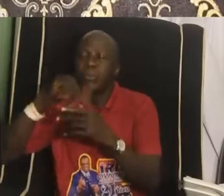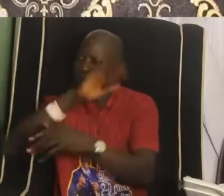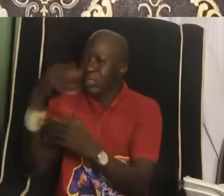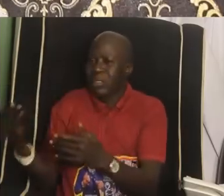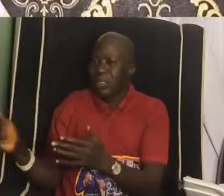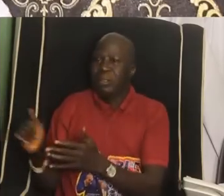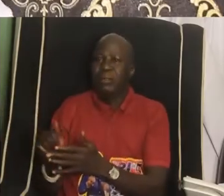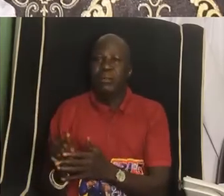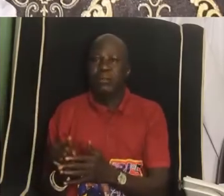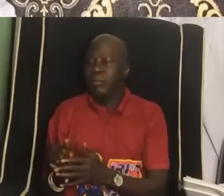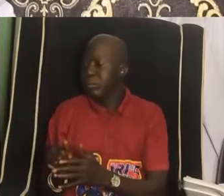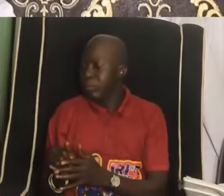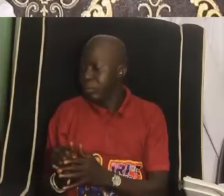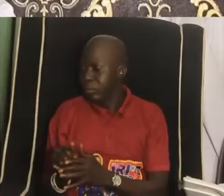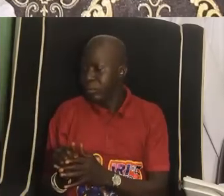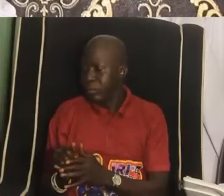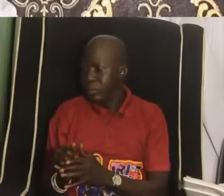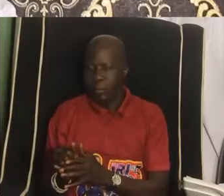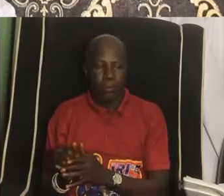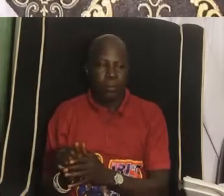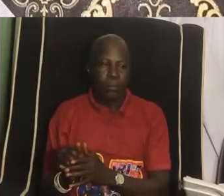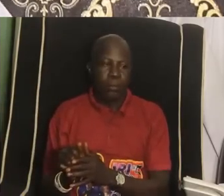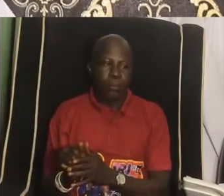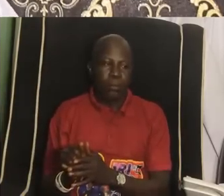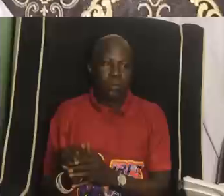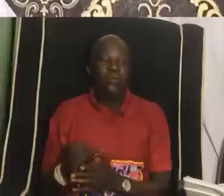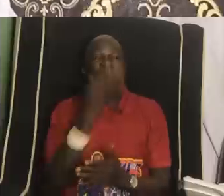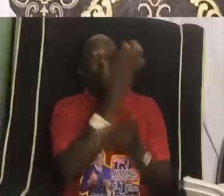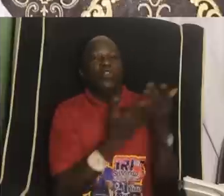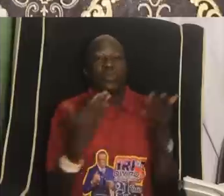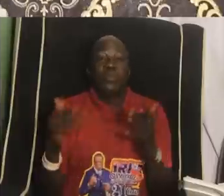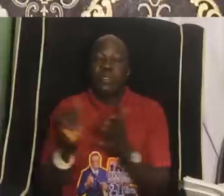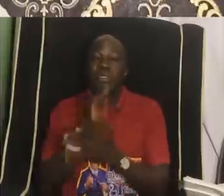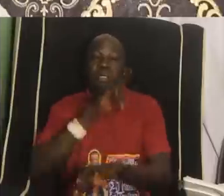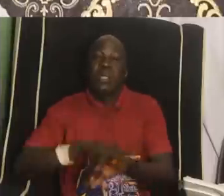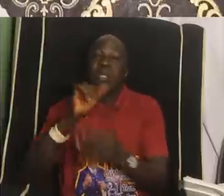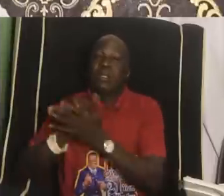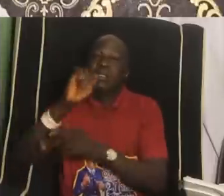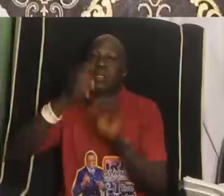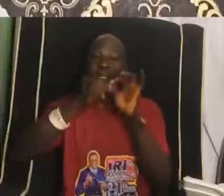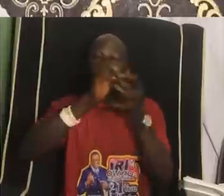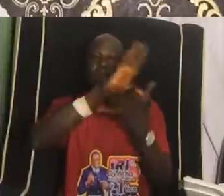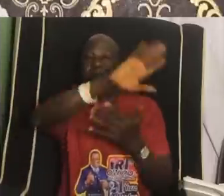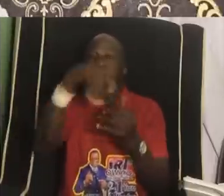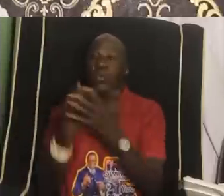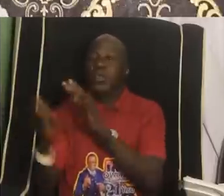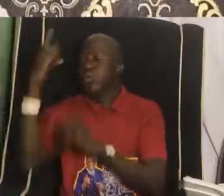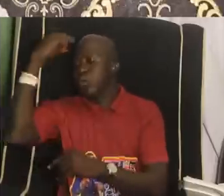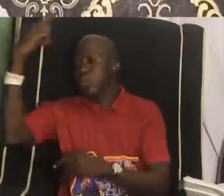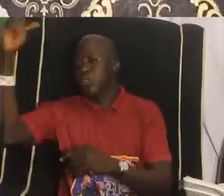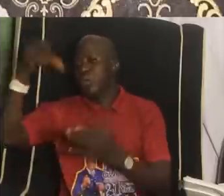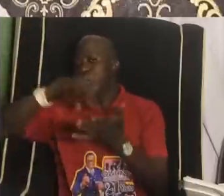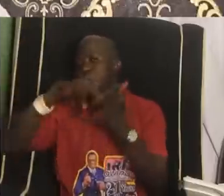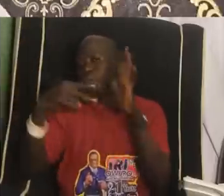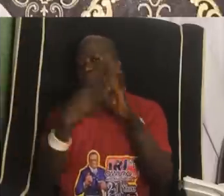mi to bu loju aye itumo re loju ala ibokan ni. Sometimes the interpretation when you dream, the